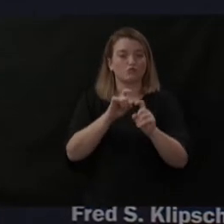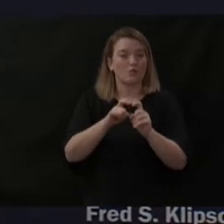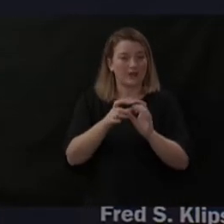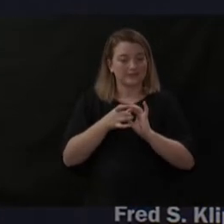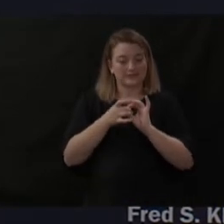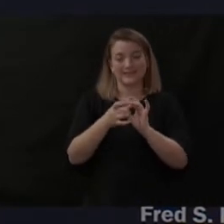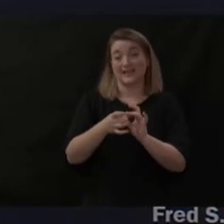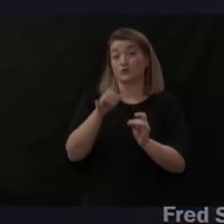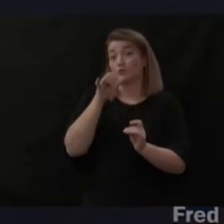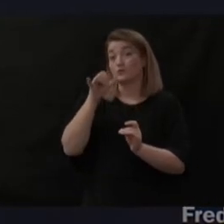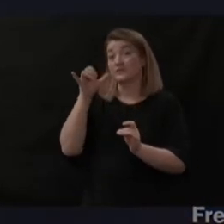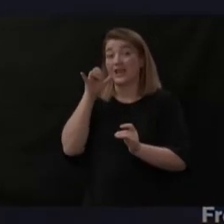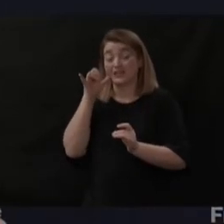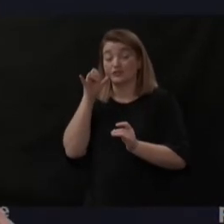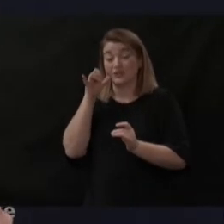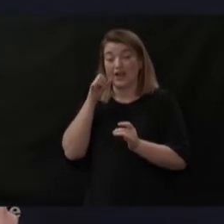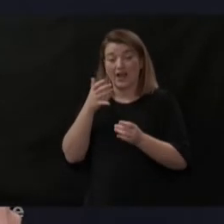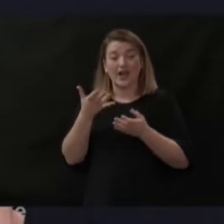yesterday.